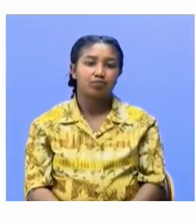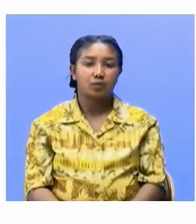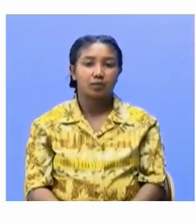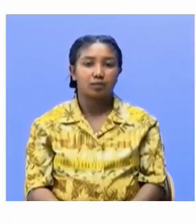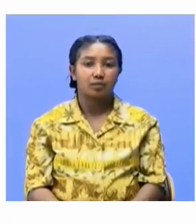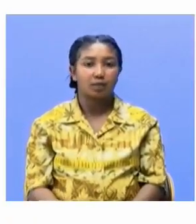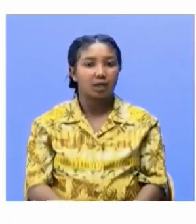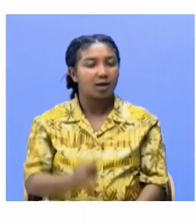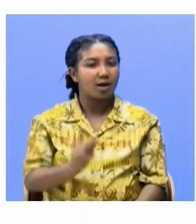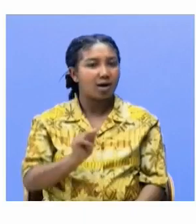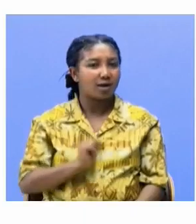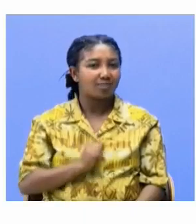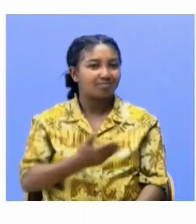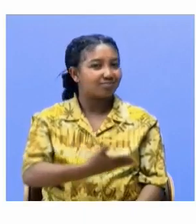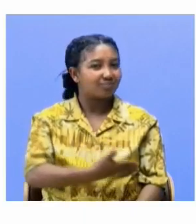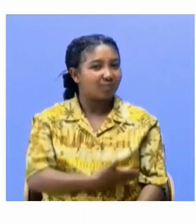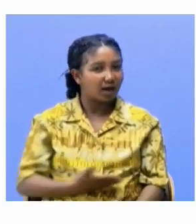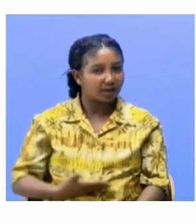I am hungry.